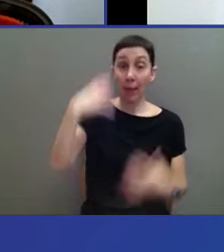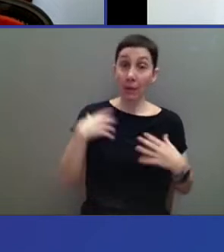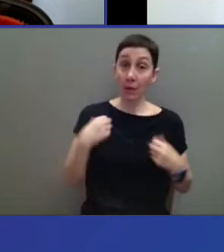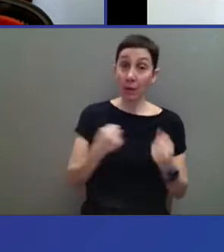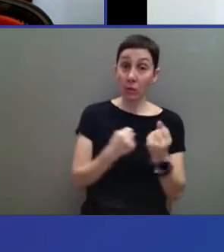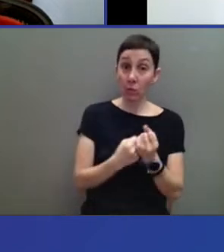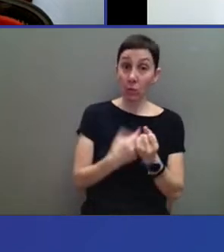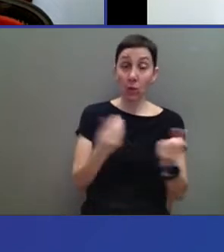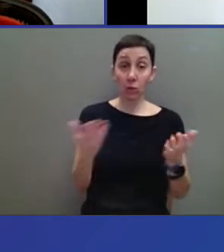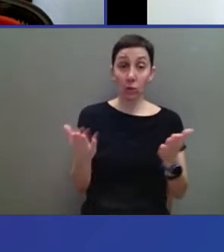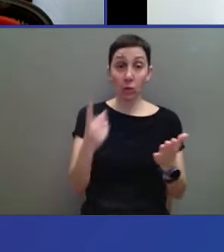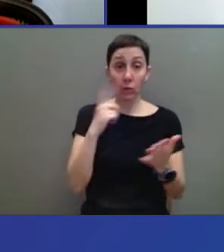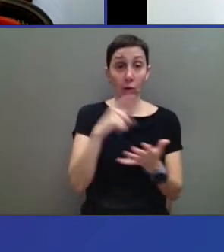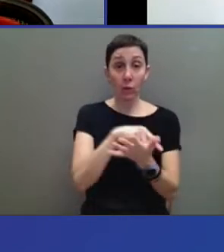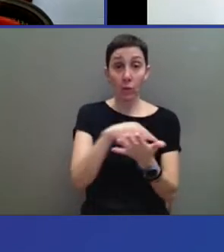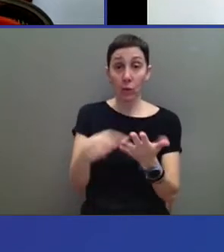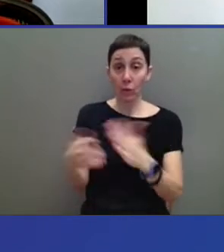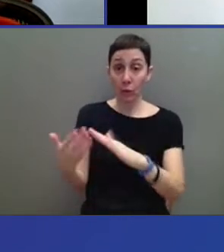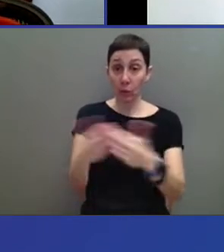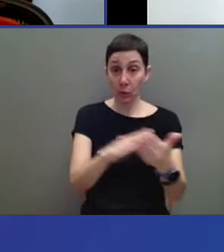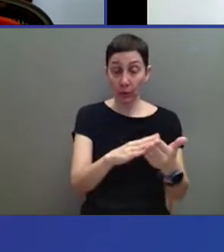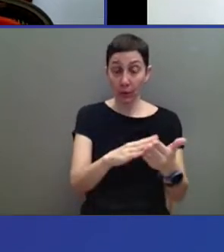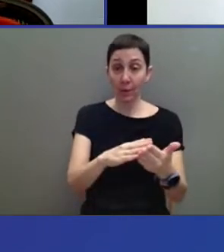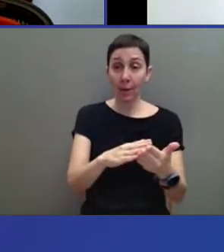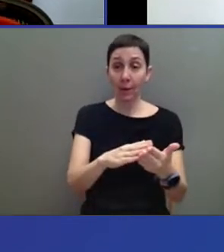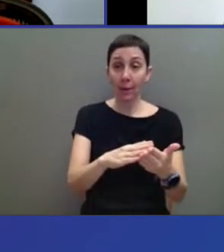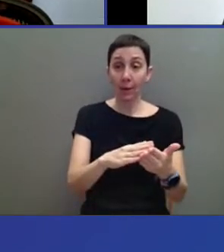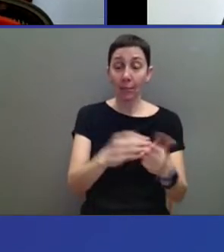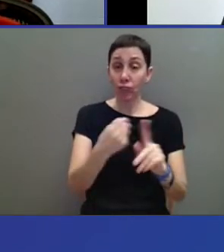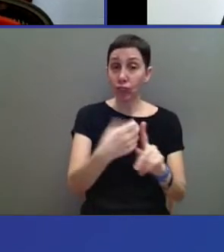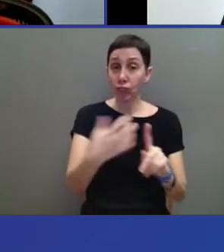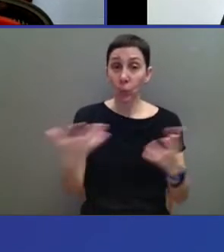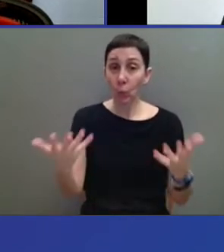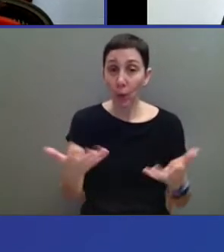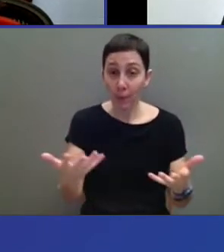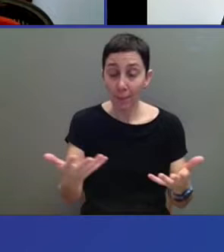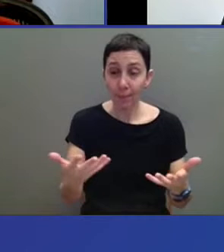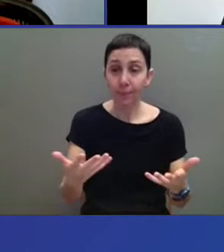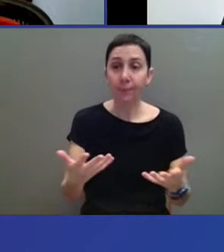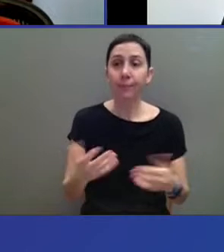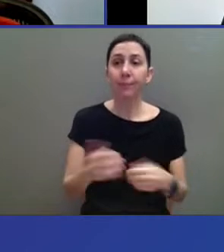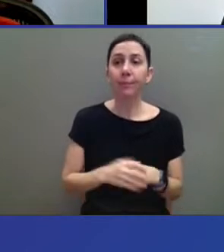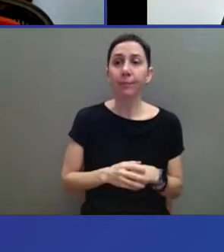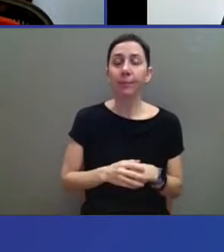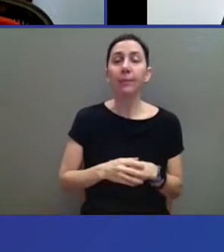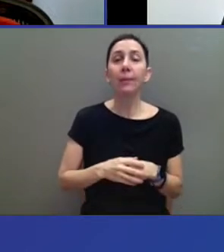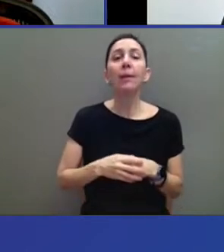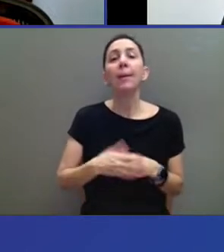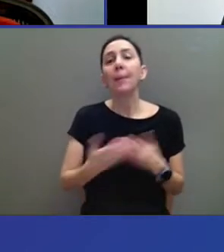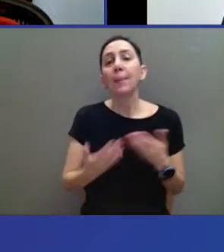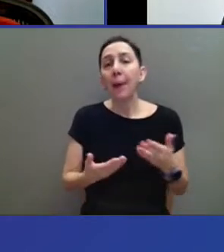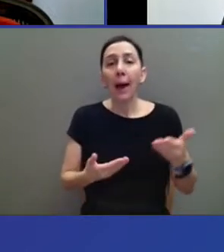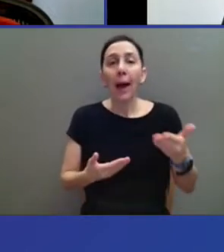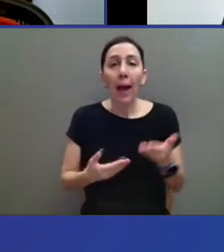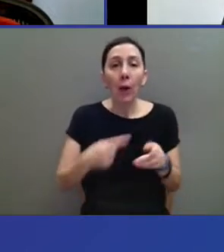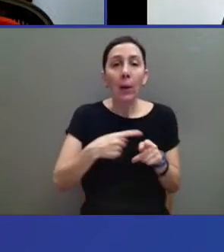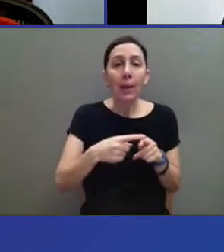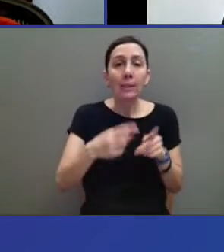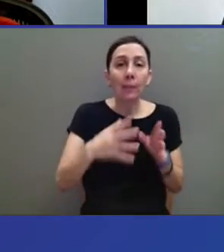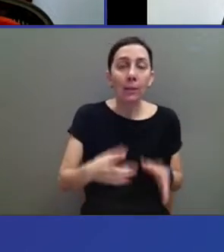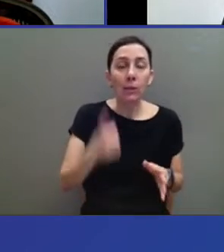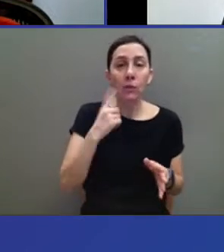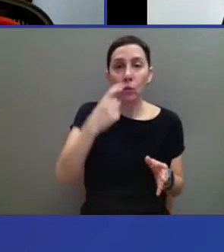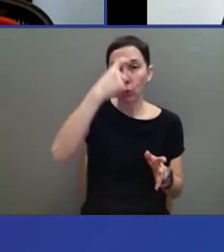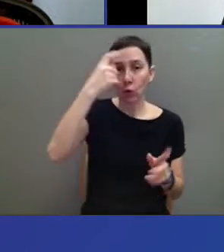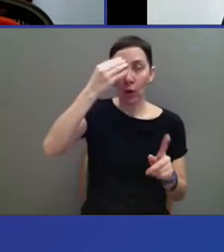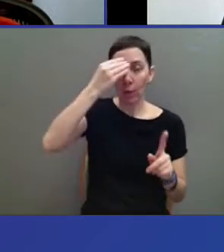services for these communities, I'm talking about examples such as hiring a specialist to incorporate trauma-informed care